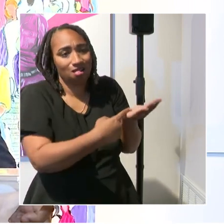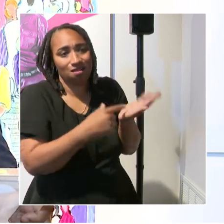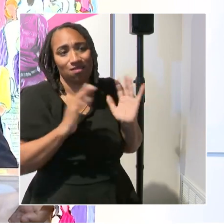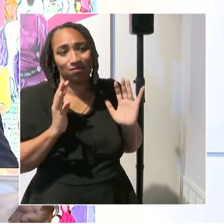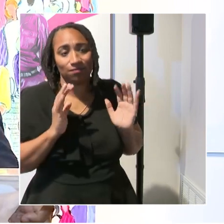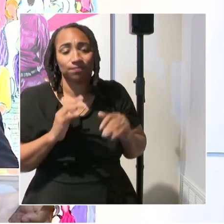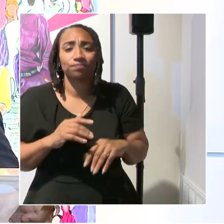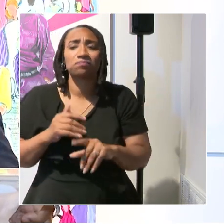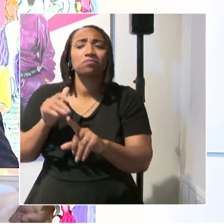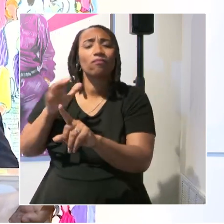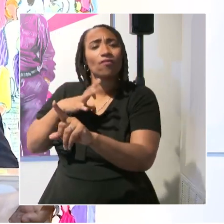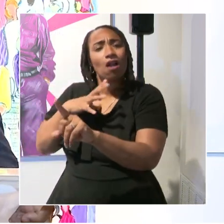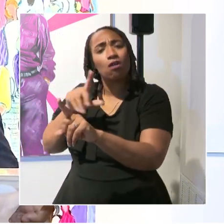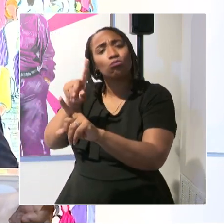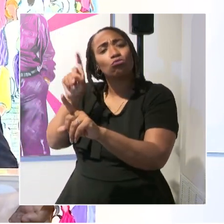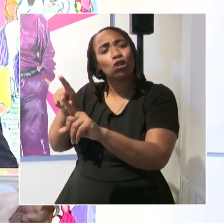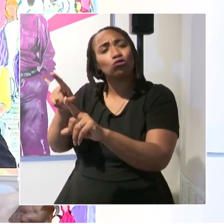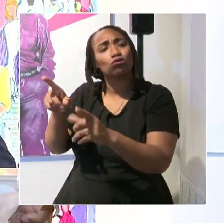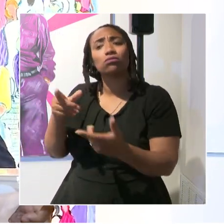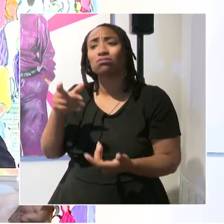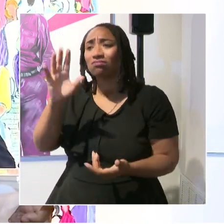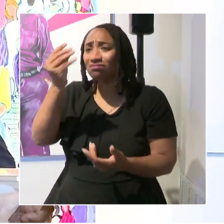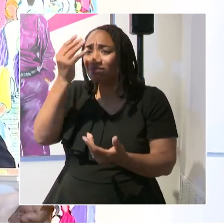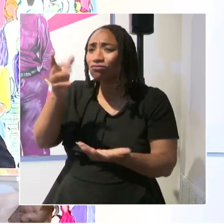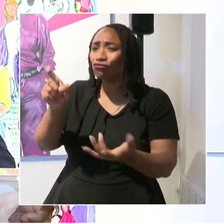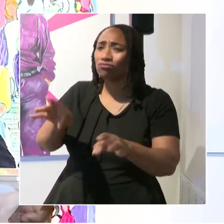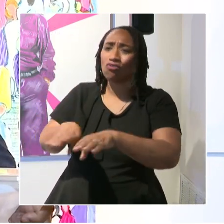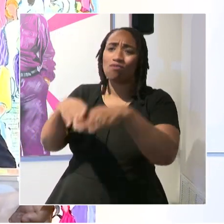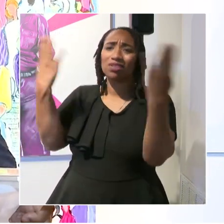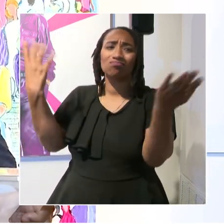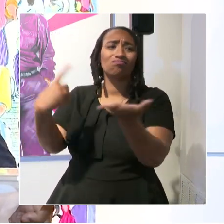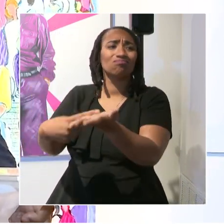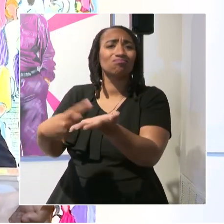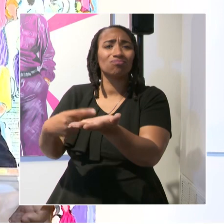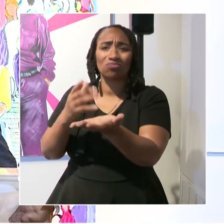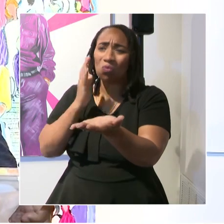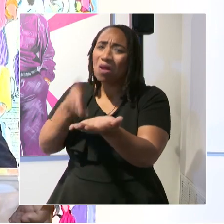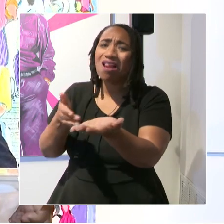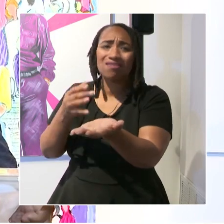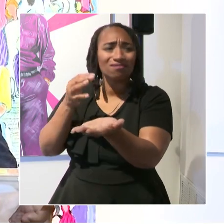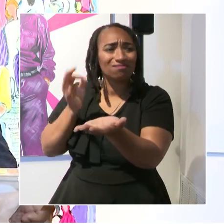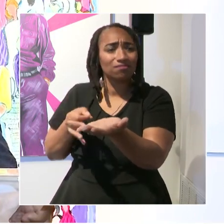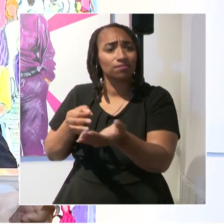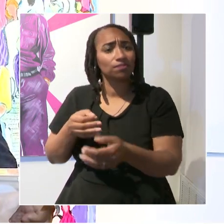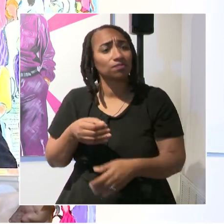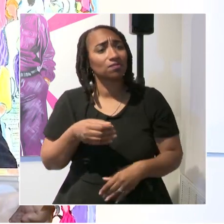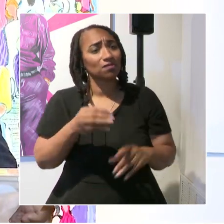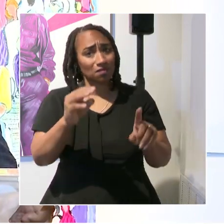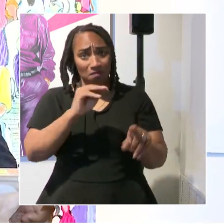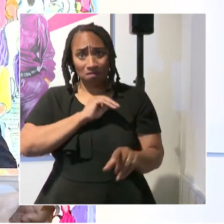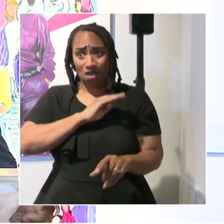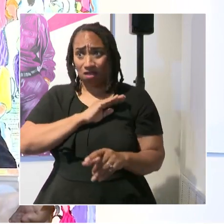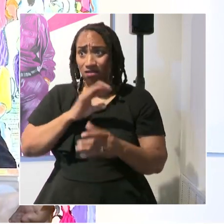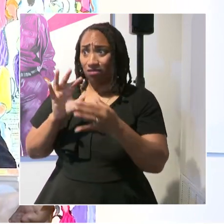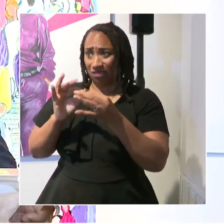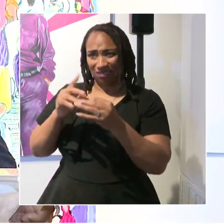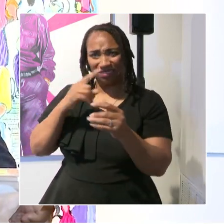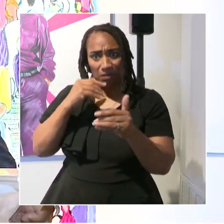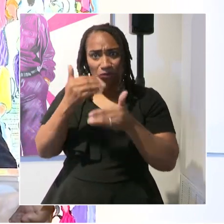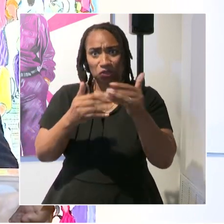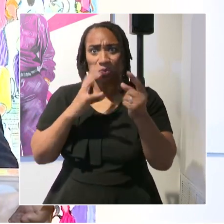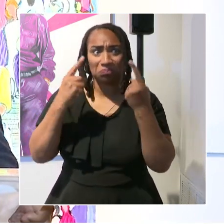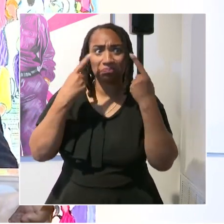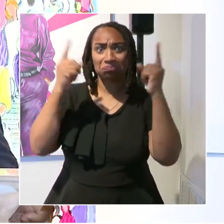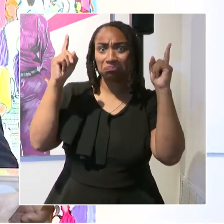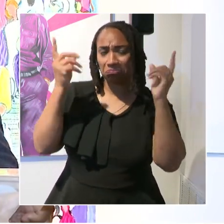open. It is a process, as the mayor said, I think that works. It's slightly different than some of the processes in the